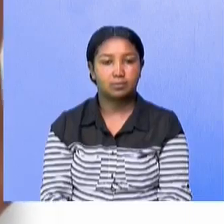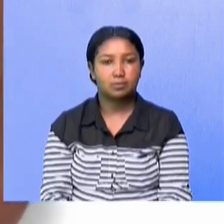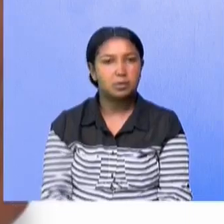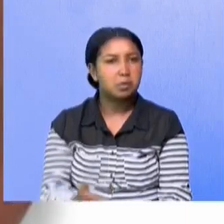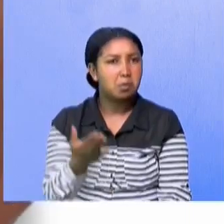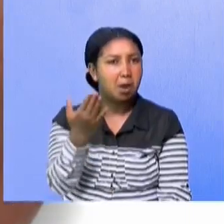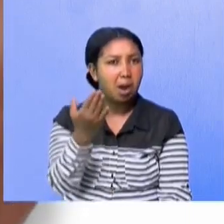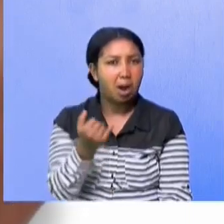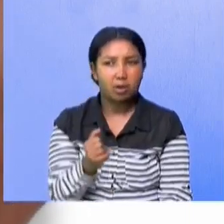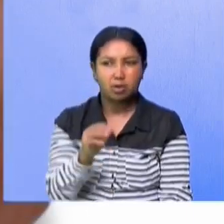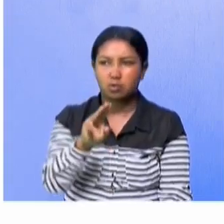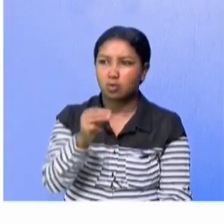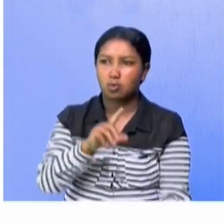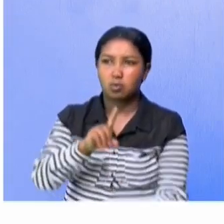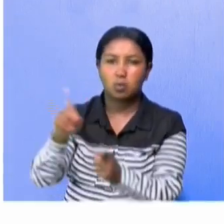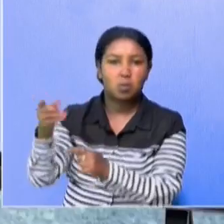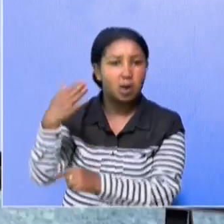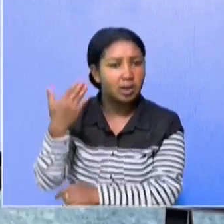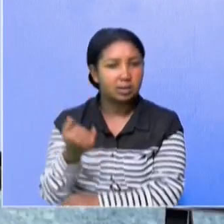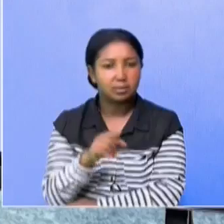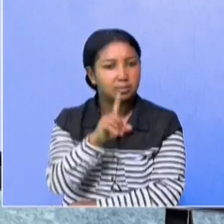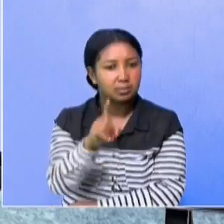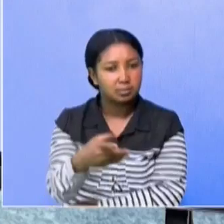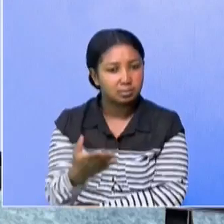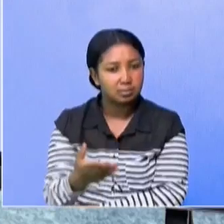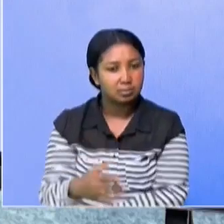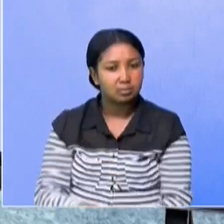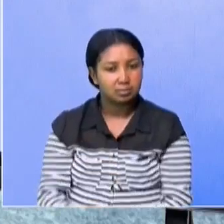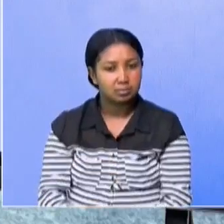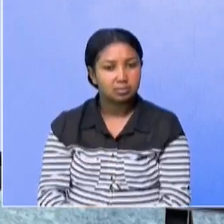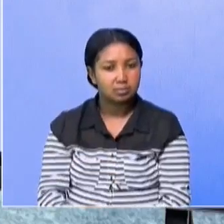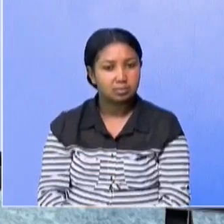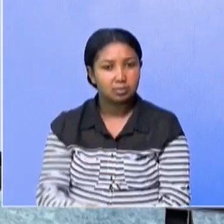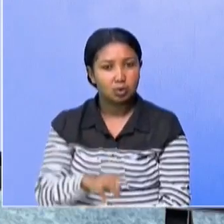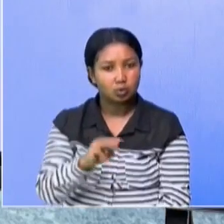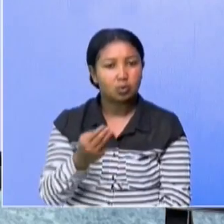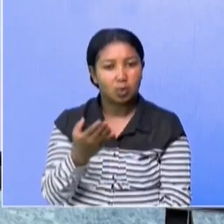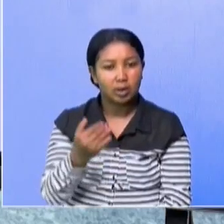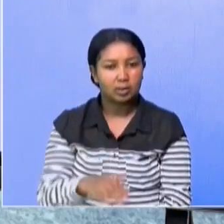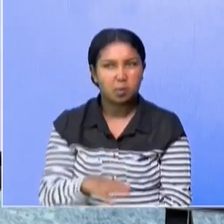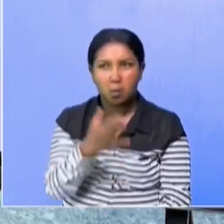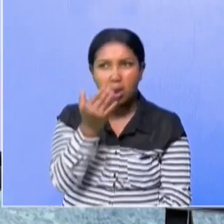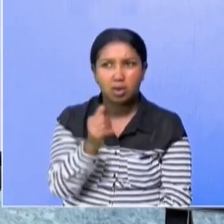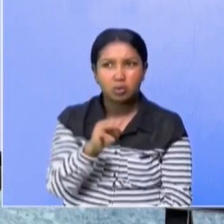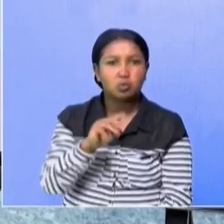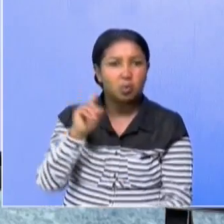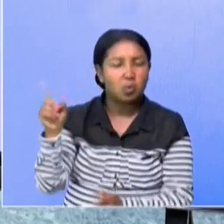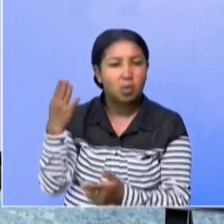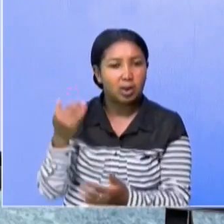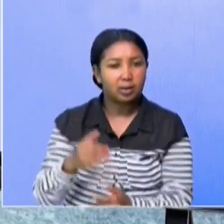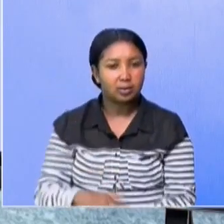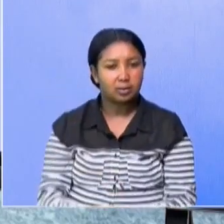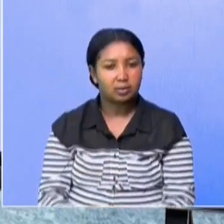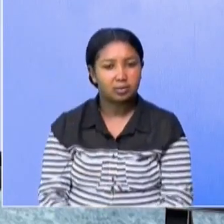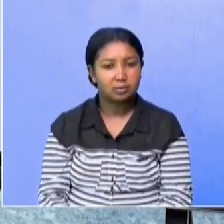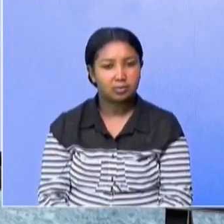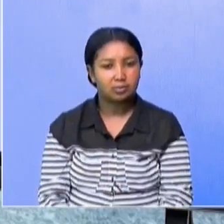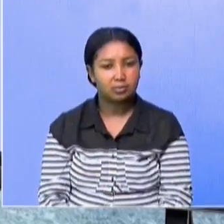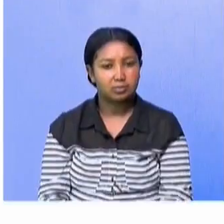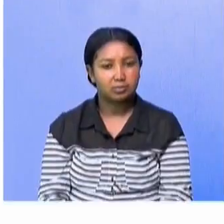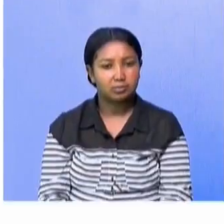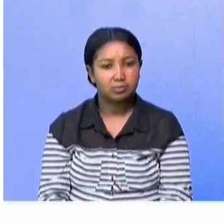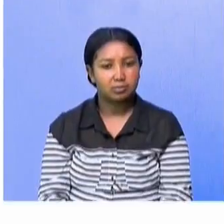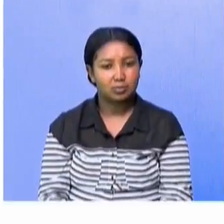Why are you planning to go there? There stands for, that is Entoto Park. Why are you planning to go there?